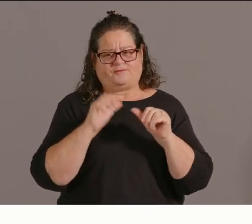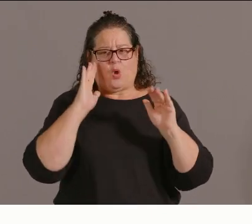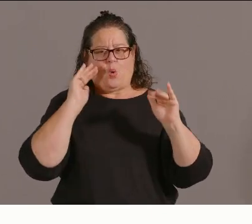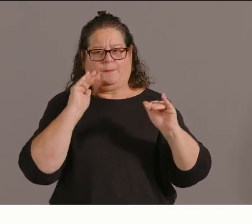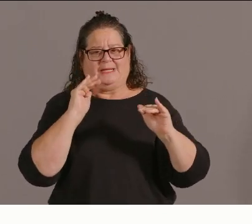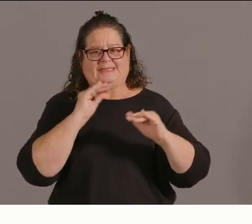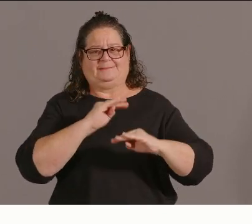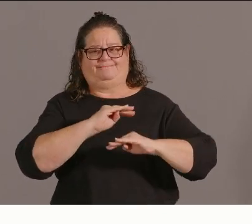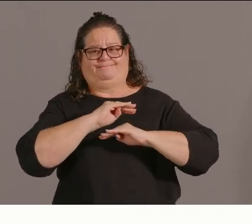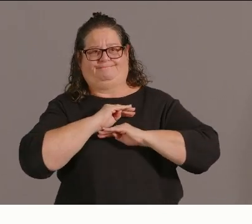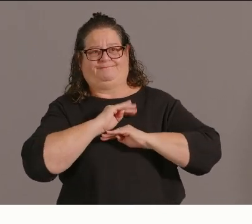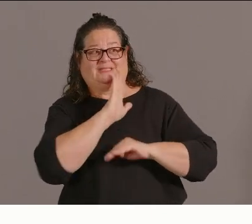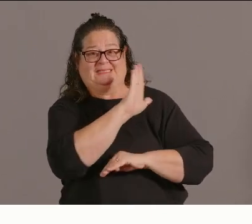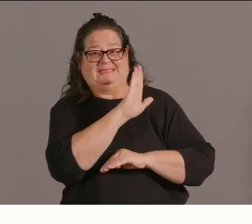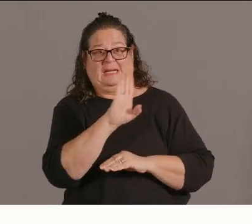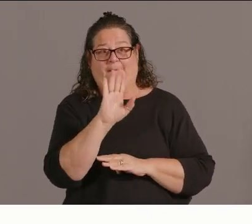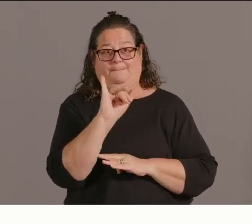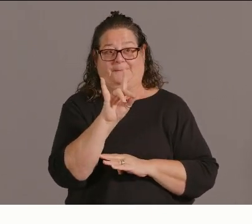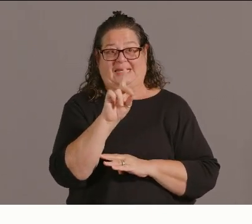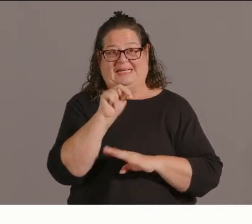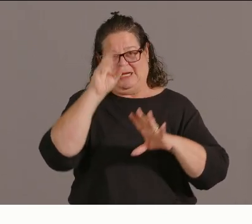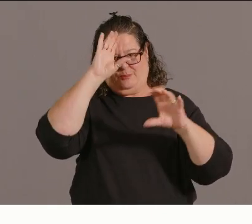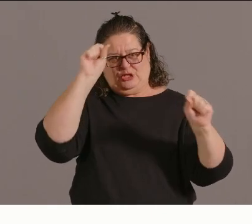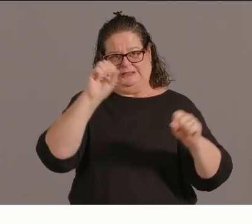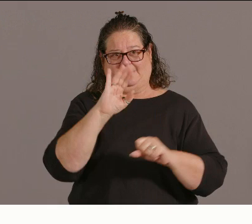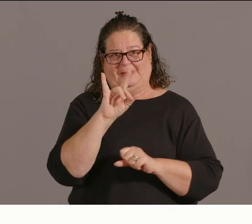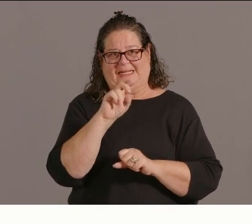population eligible for a vaccine by May.